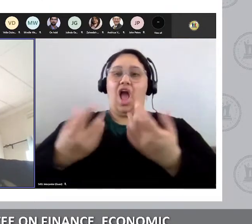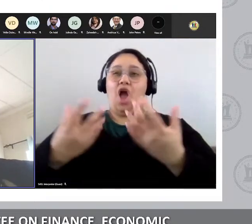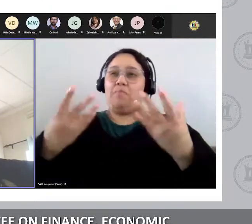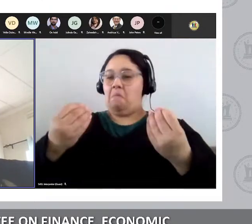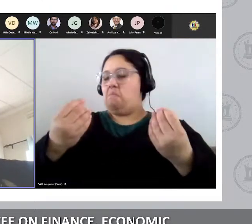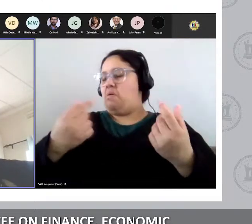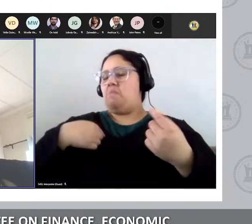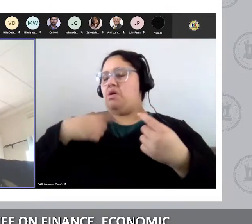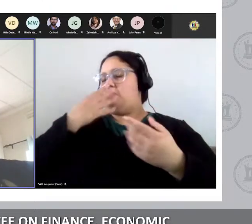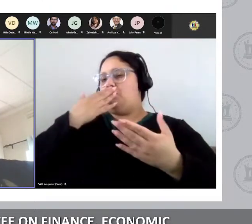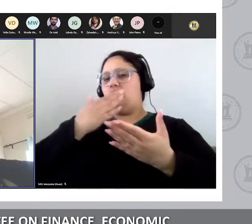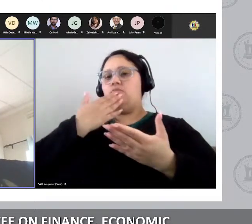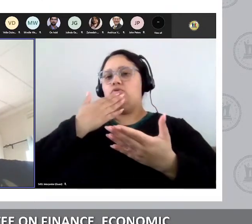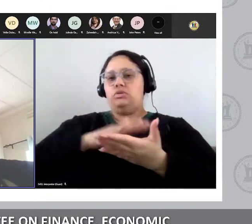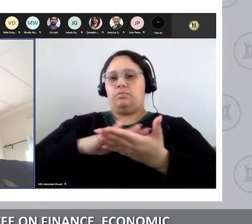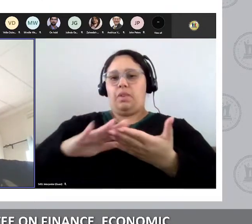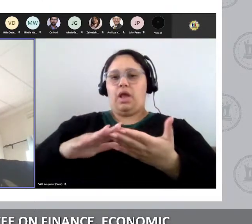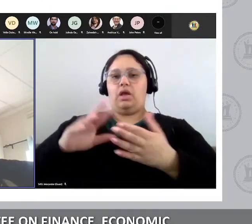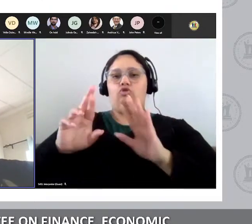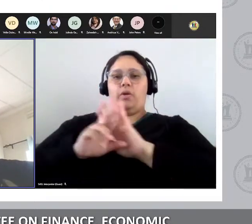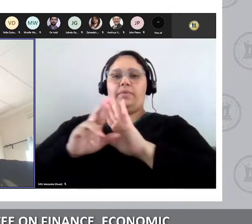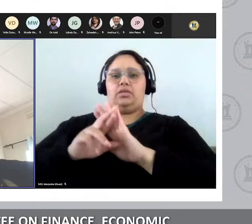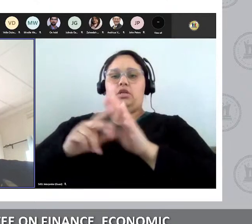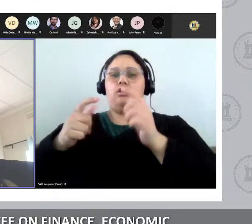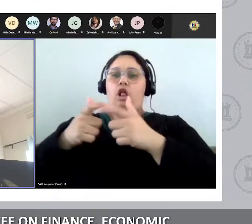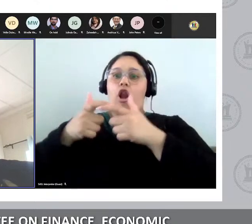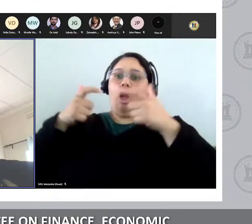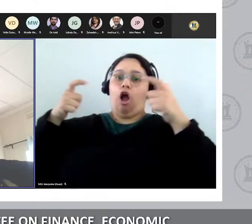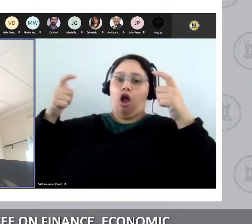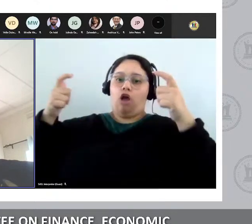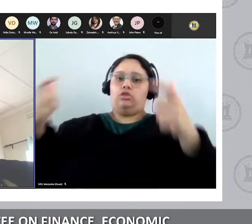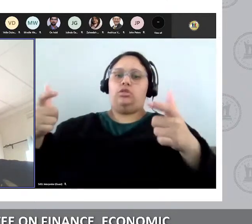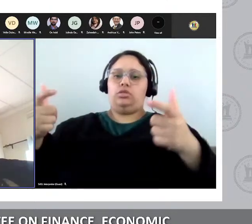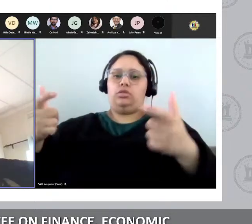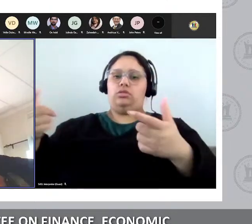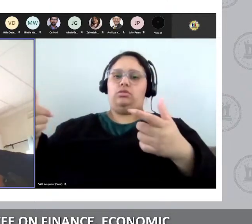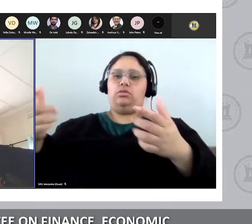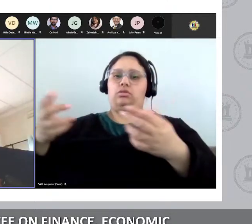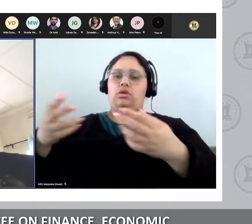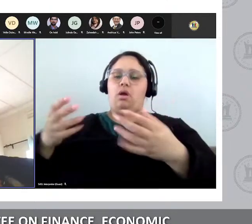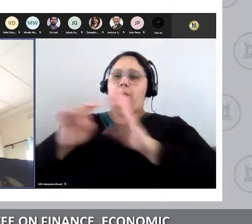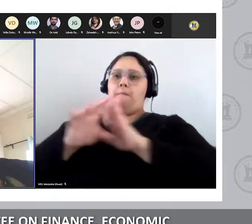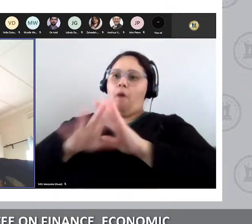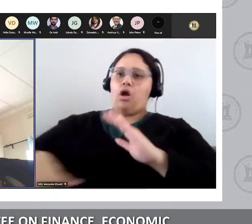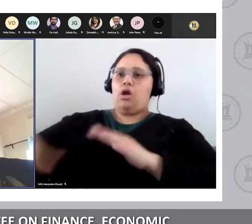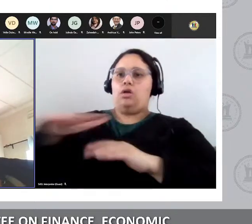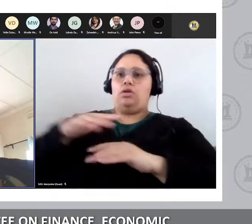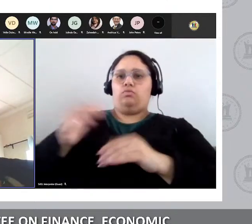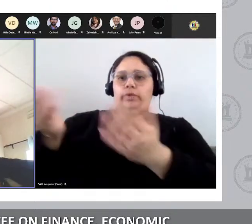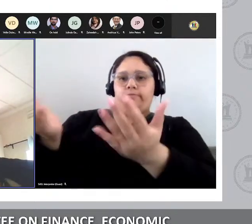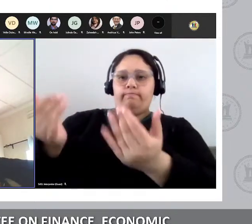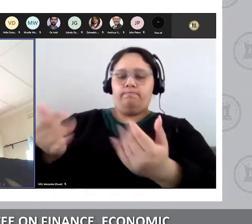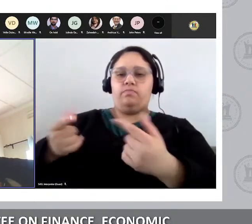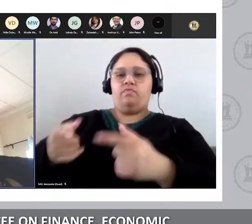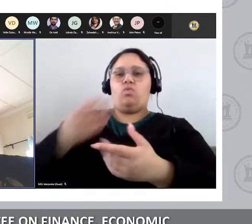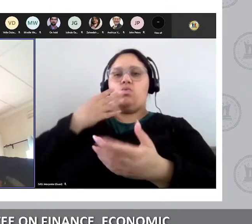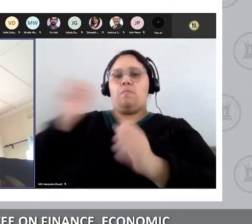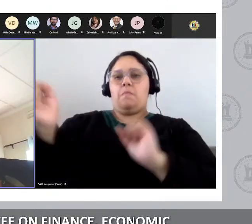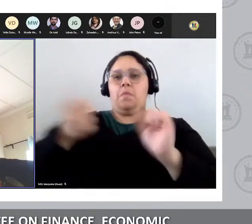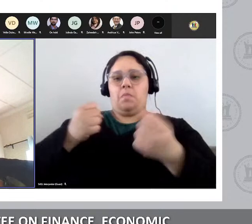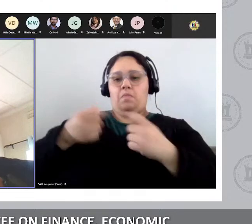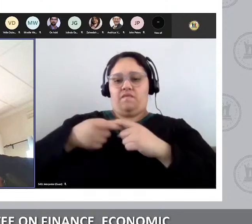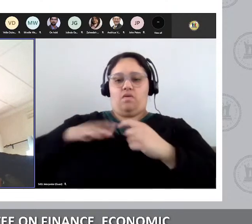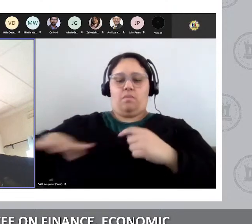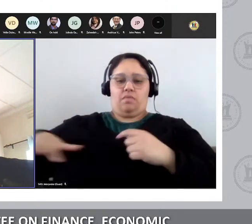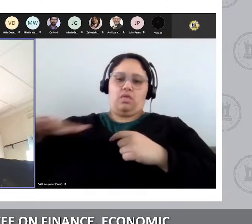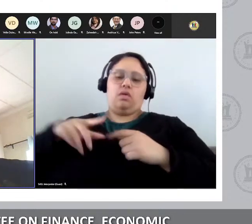Plain represent one of our largest source markets for employment in the Mitchell's Plain sector. With